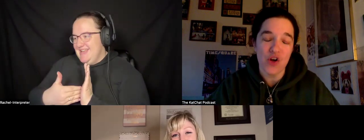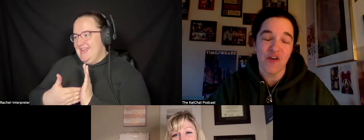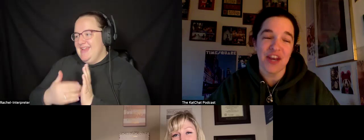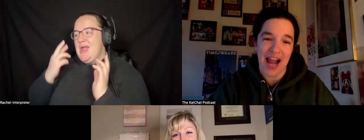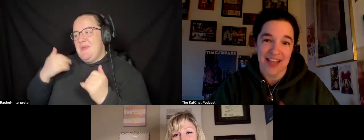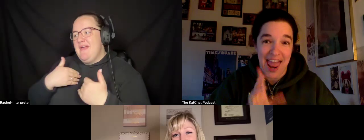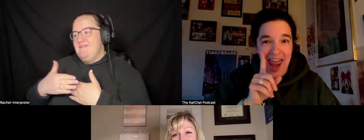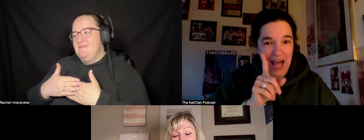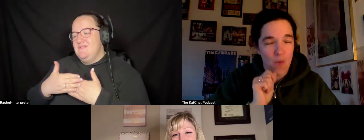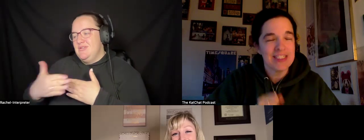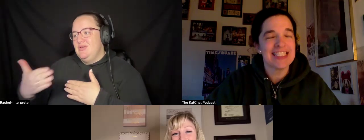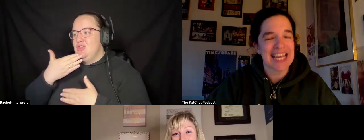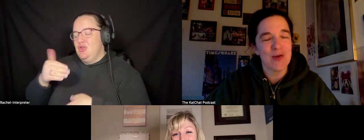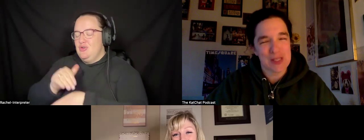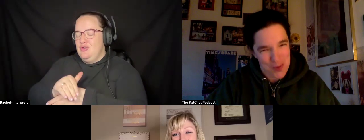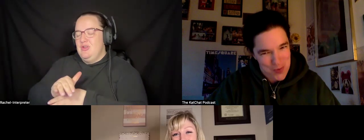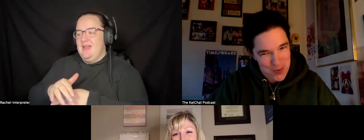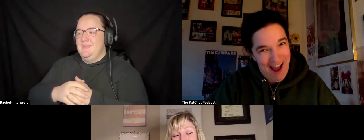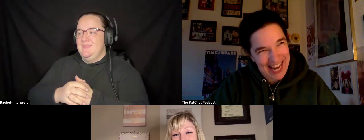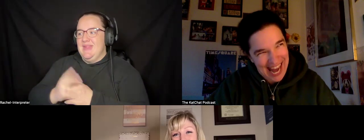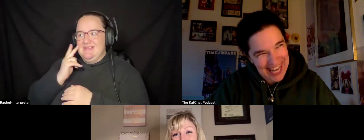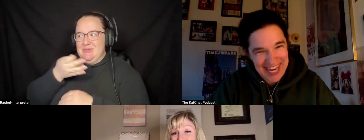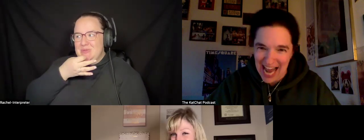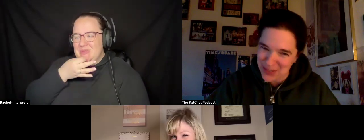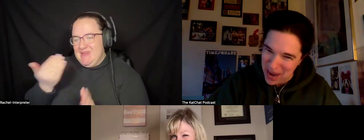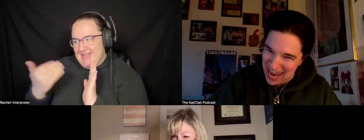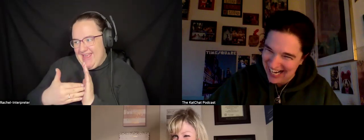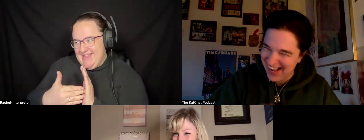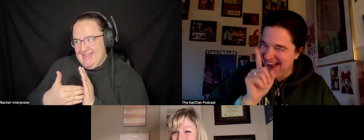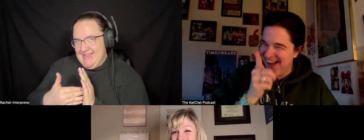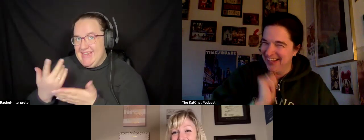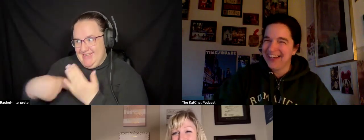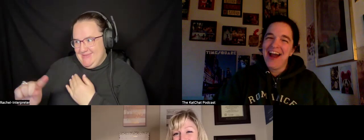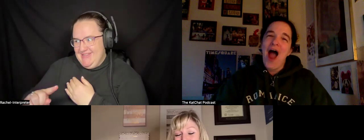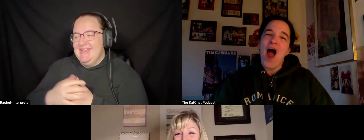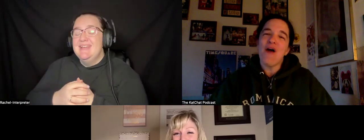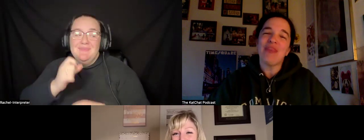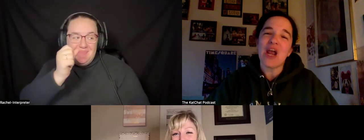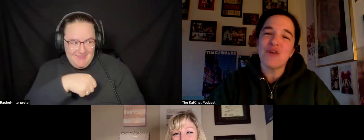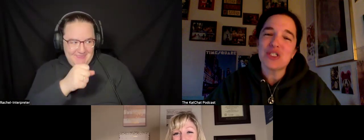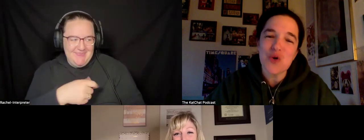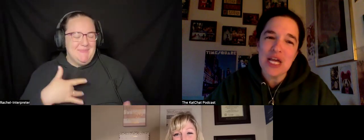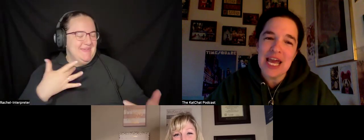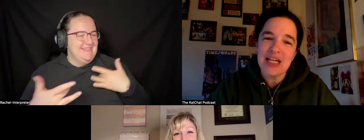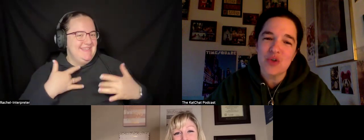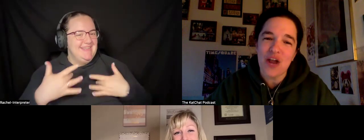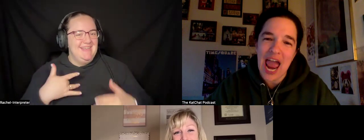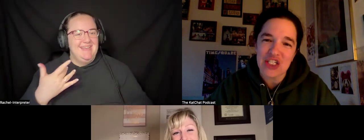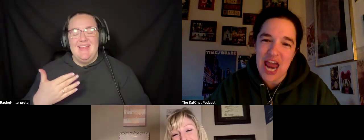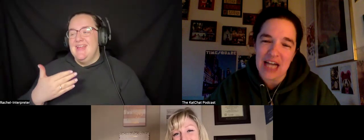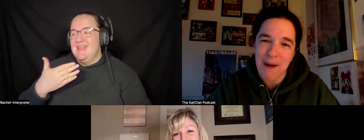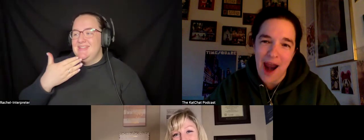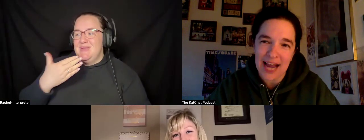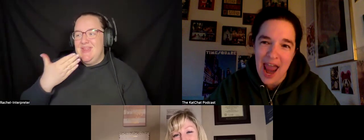a wonderful night. And I will see you soon again next week. Yeah, can't wait. For tuning in to the